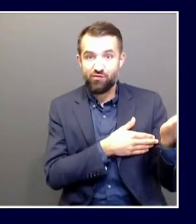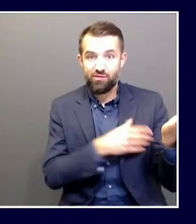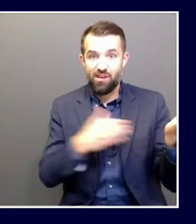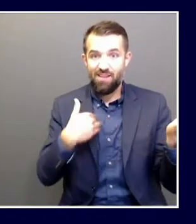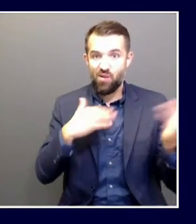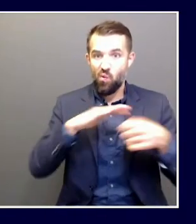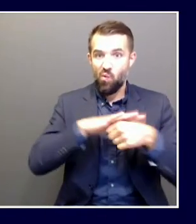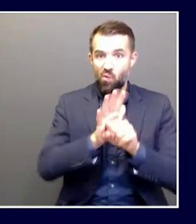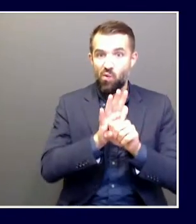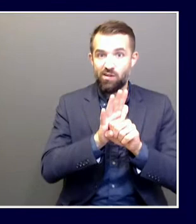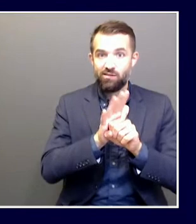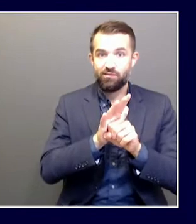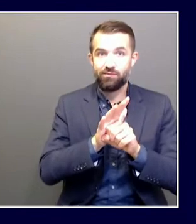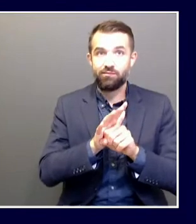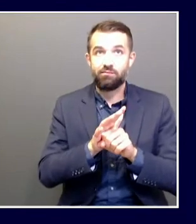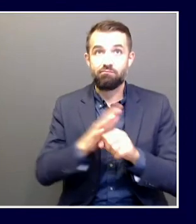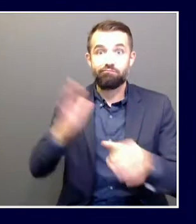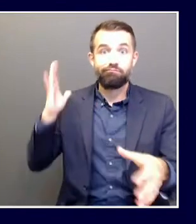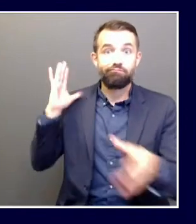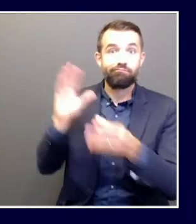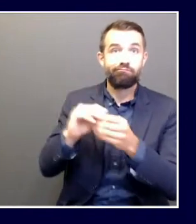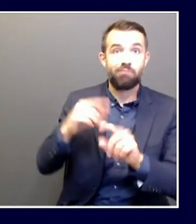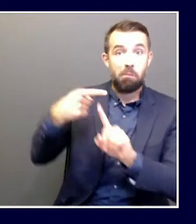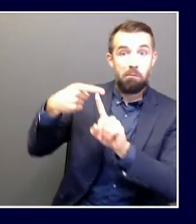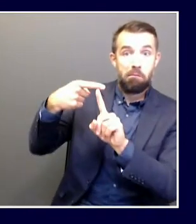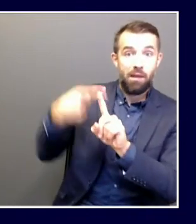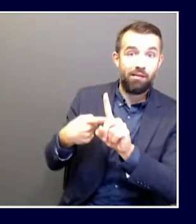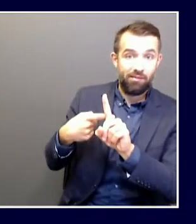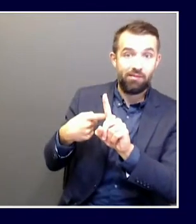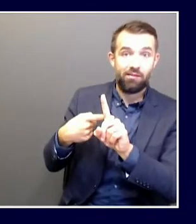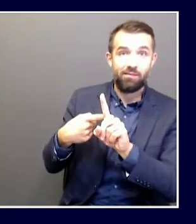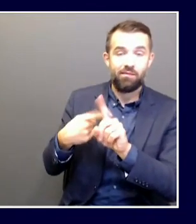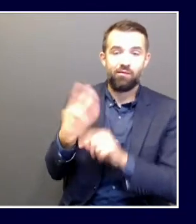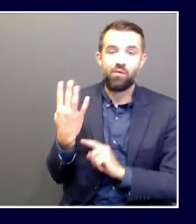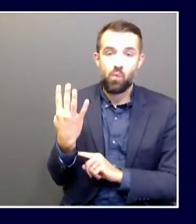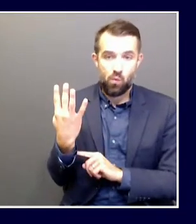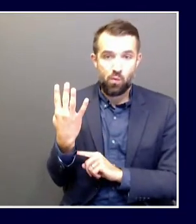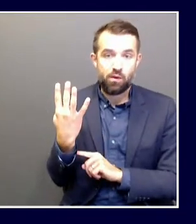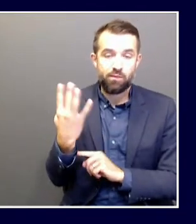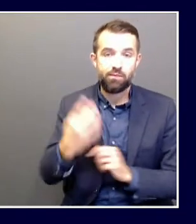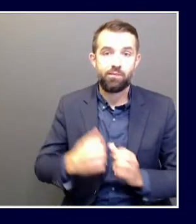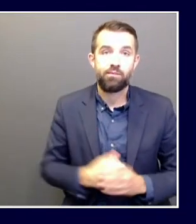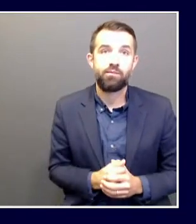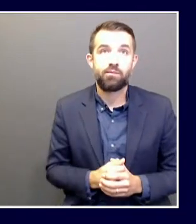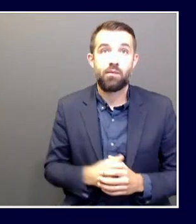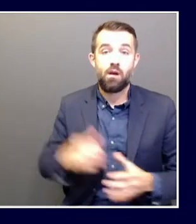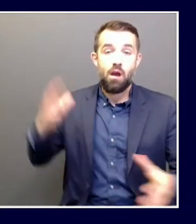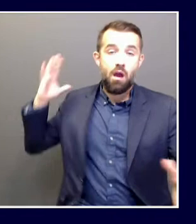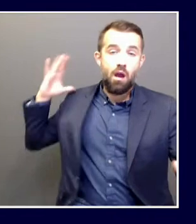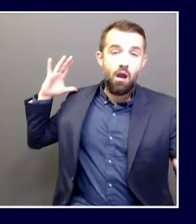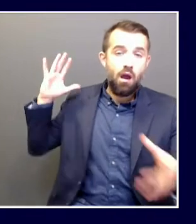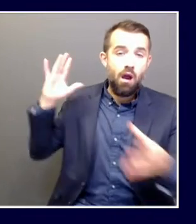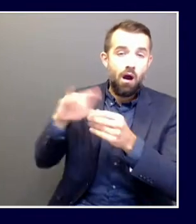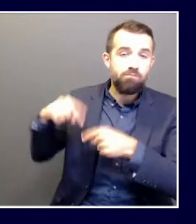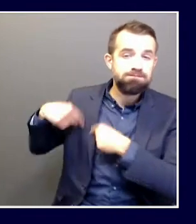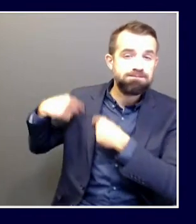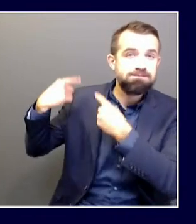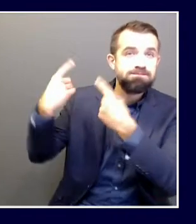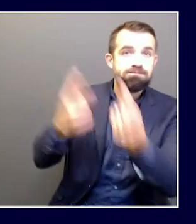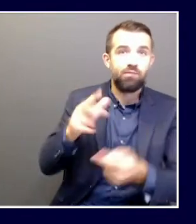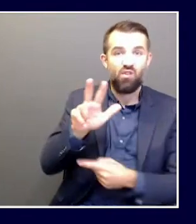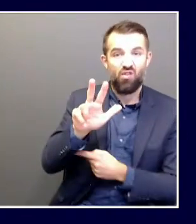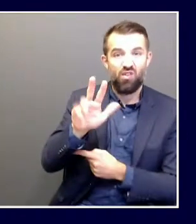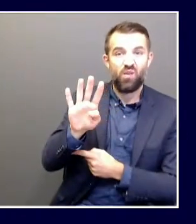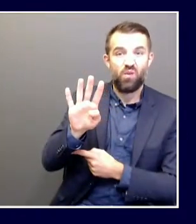been at least 4. Cumulatively, throughout the pandemic, we've had 34 hospitalizations. Right now,